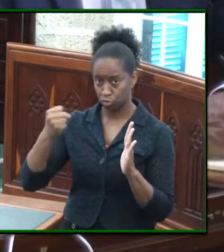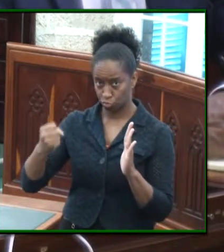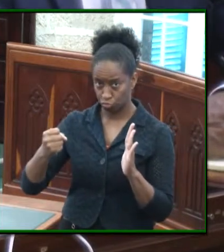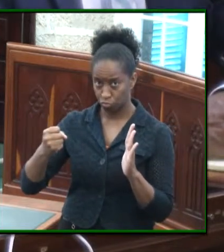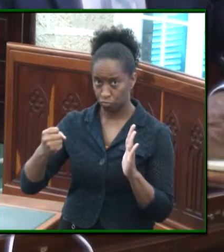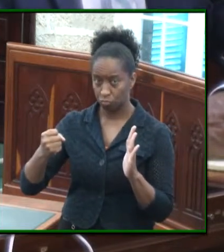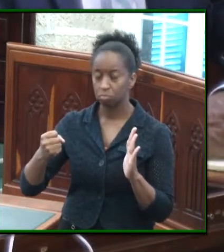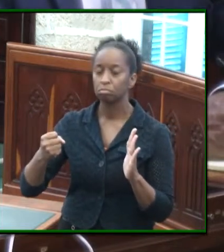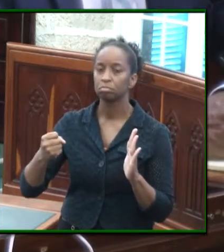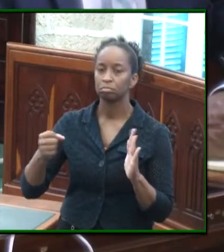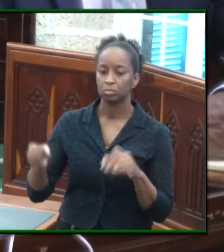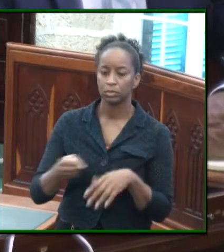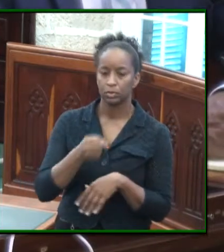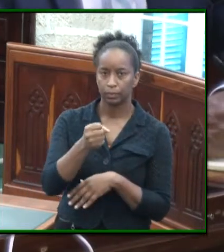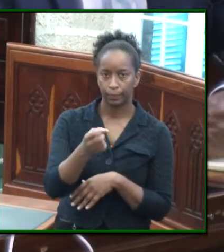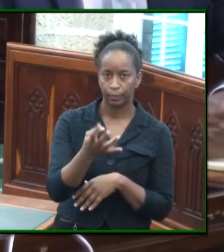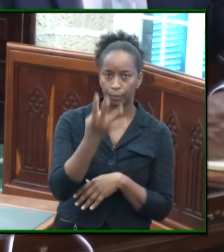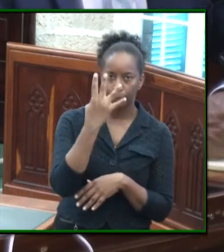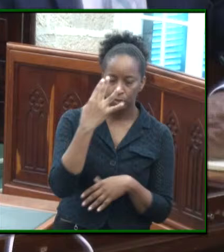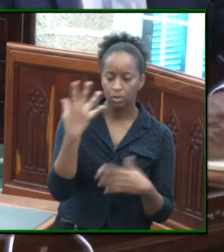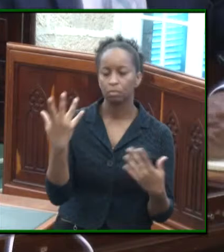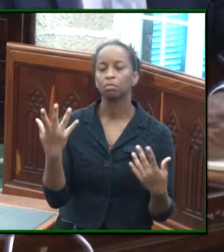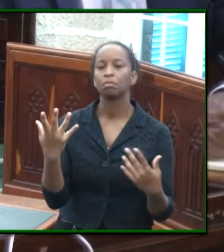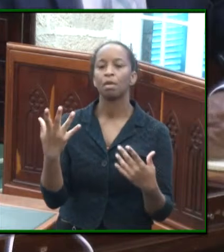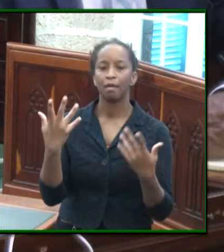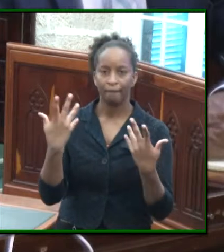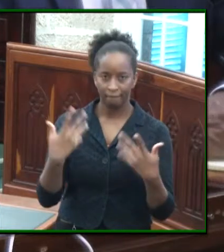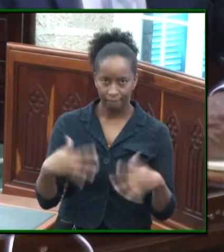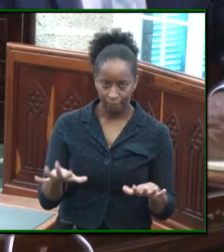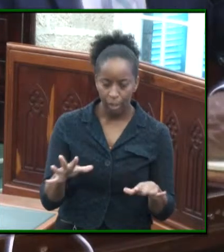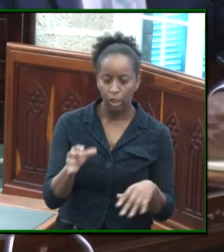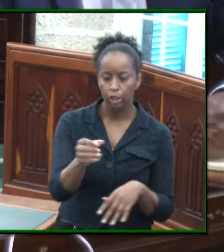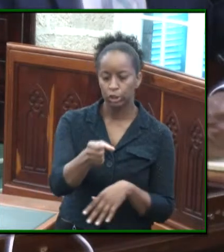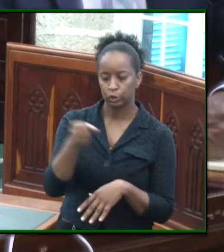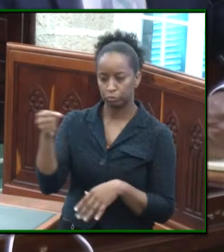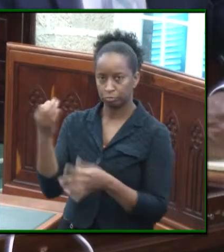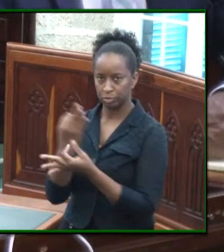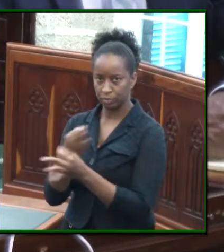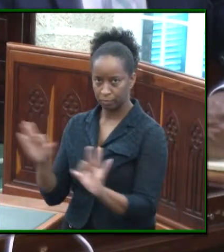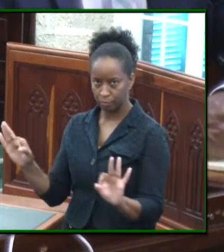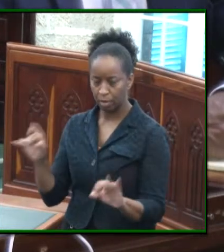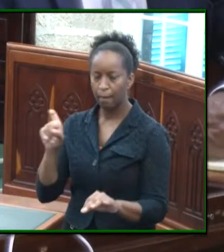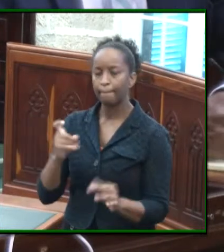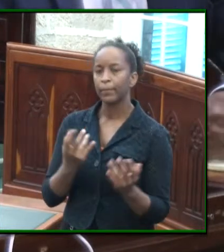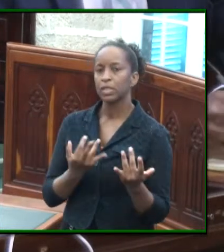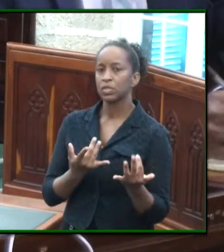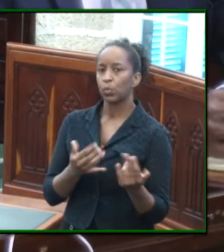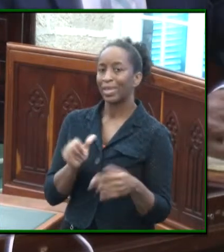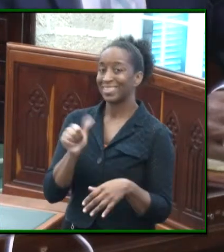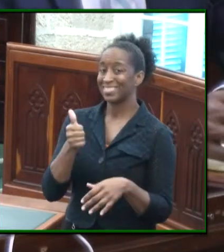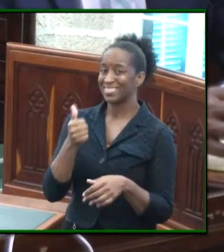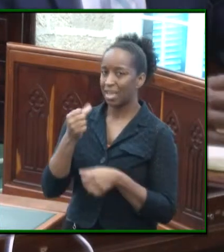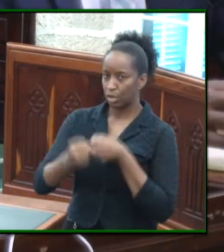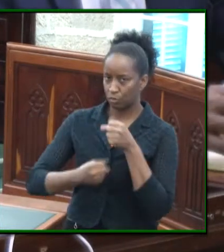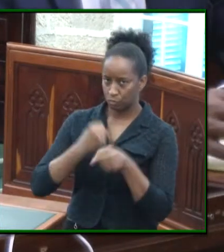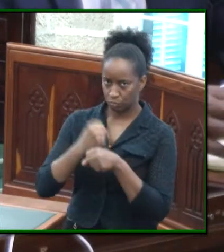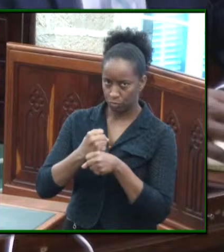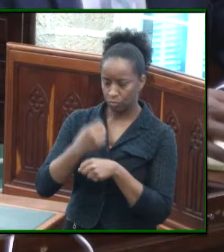serve the term of imprisonment. There's an argument that 10 years is probably too long. A